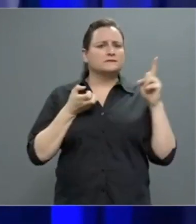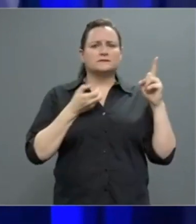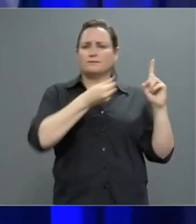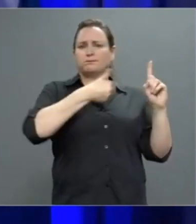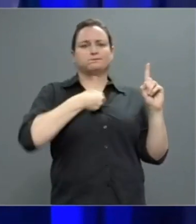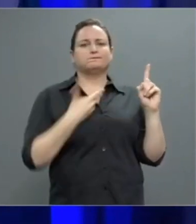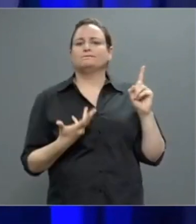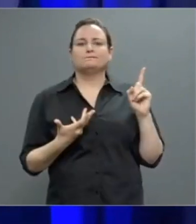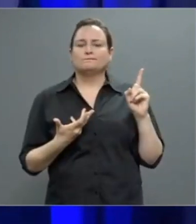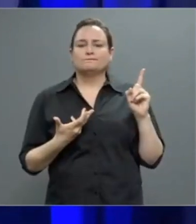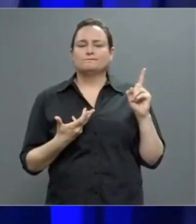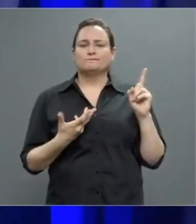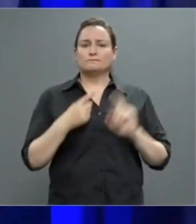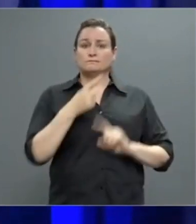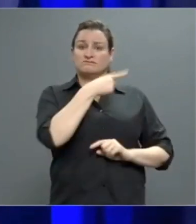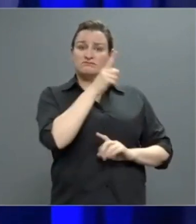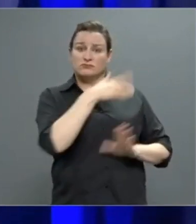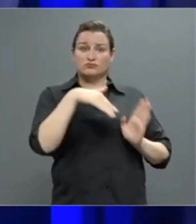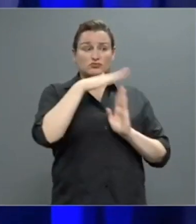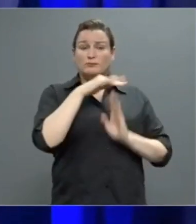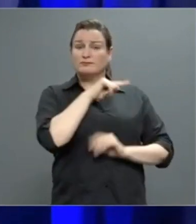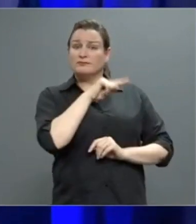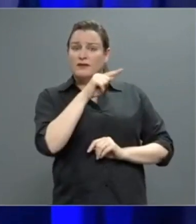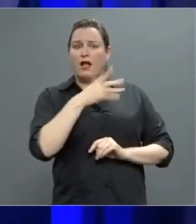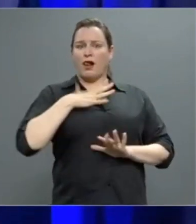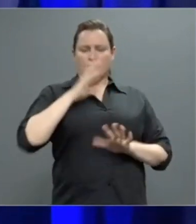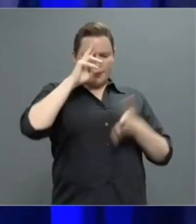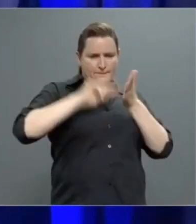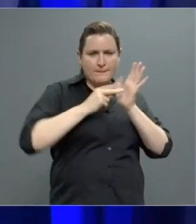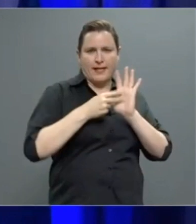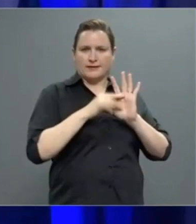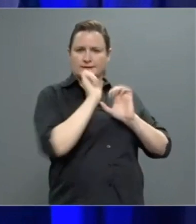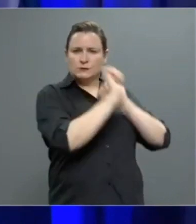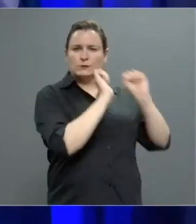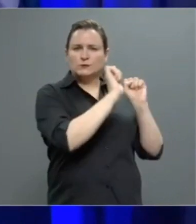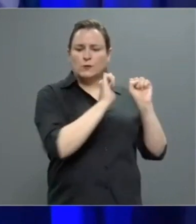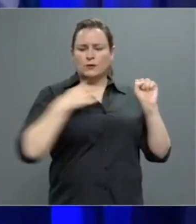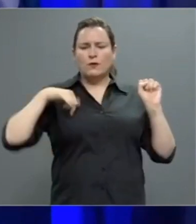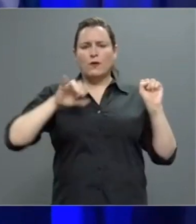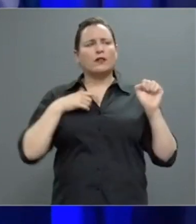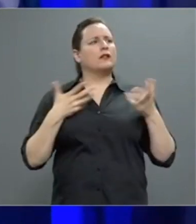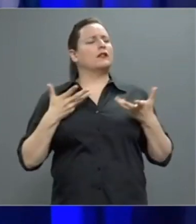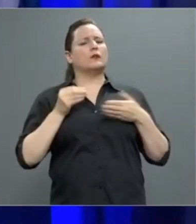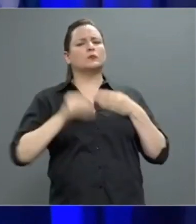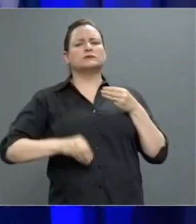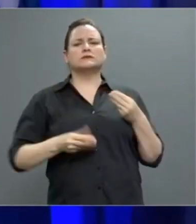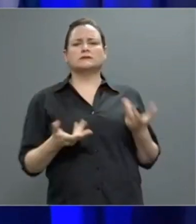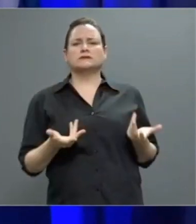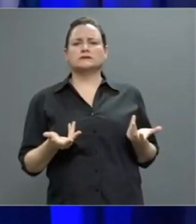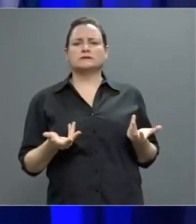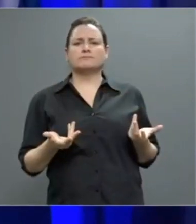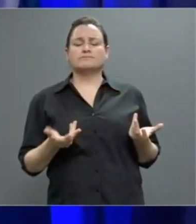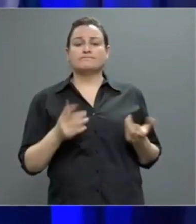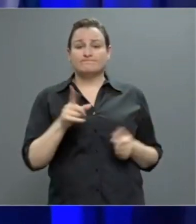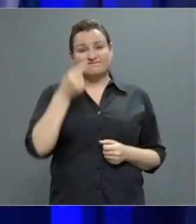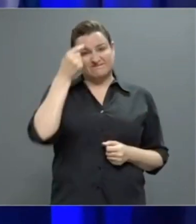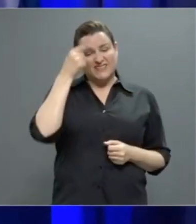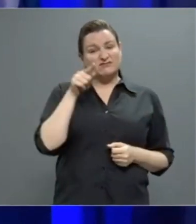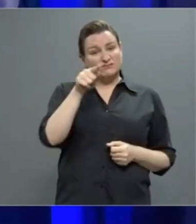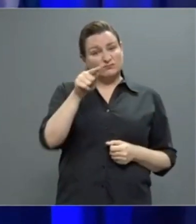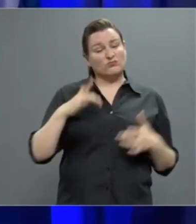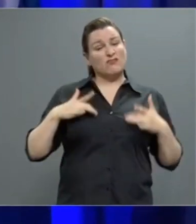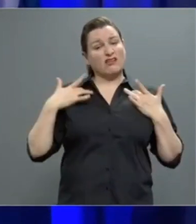to bureaucrats and central planners. Just think of any problem you encounter in your daily